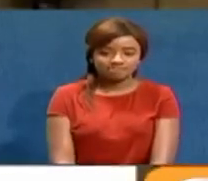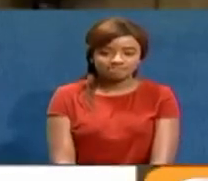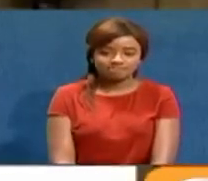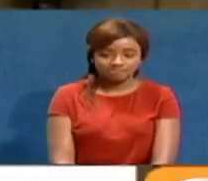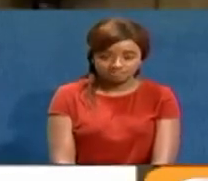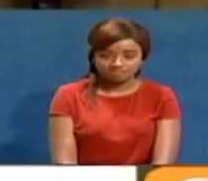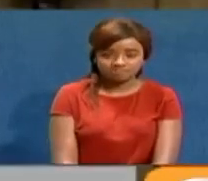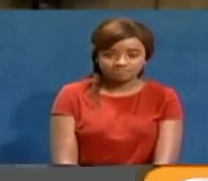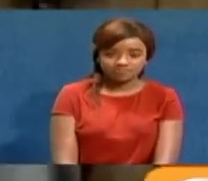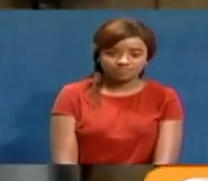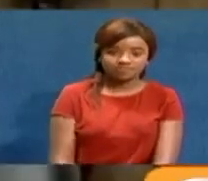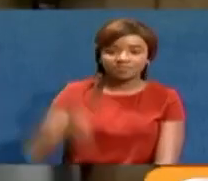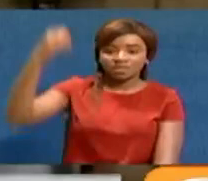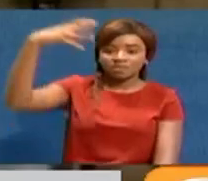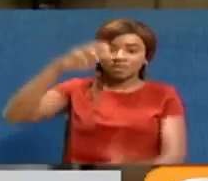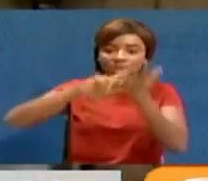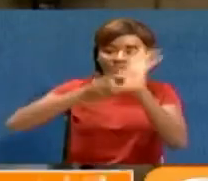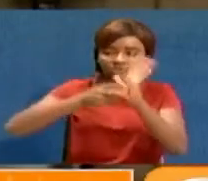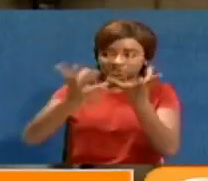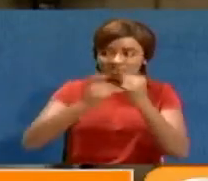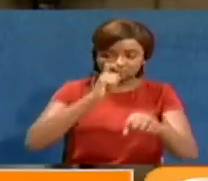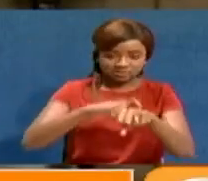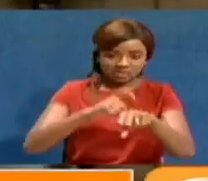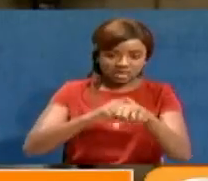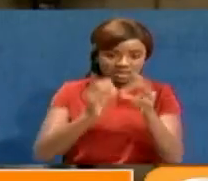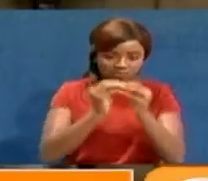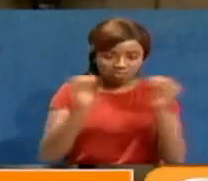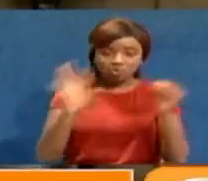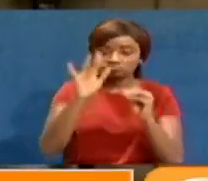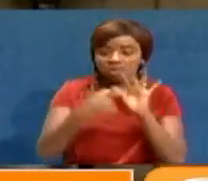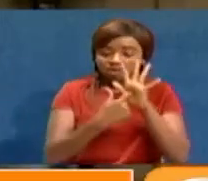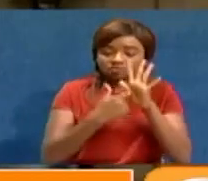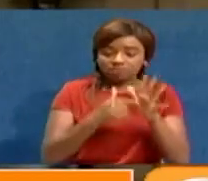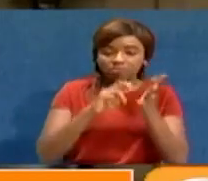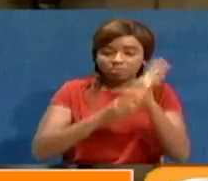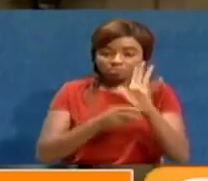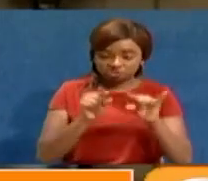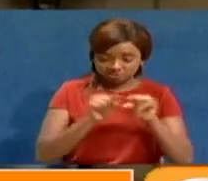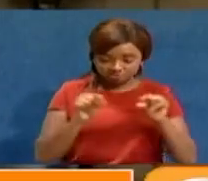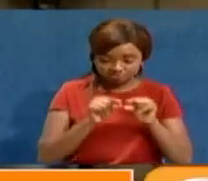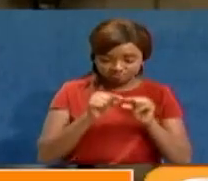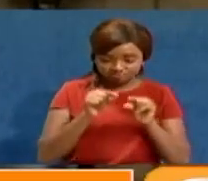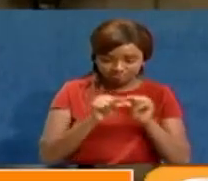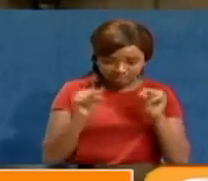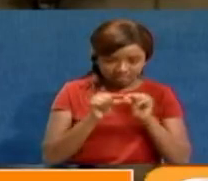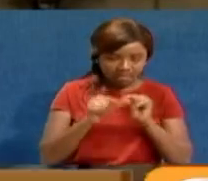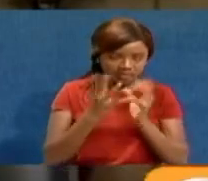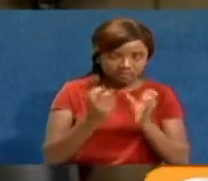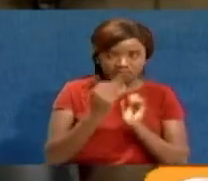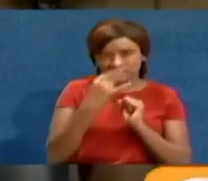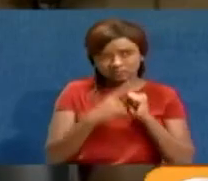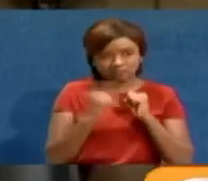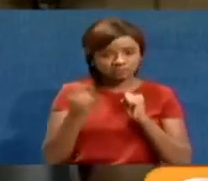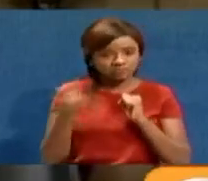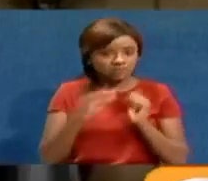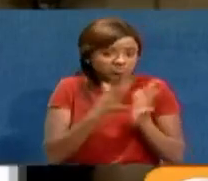Power projects take a long time. A project pipeline takes probably 36 months or